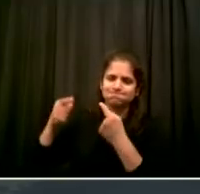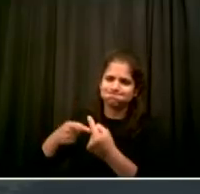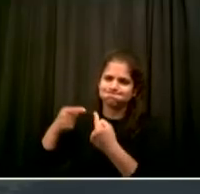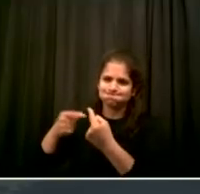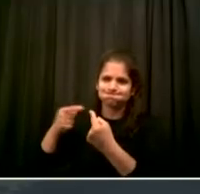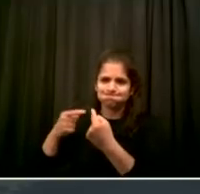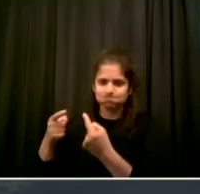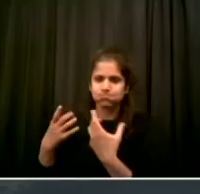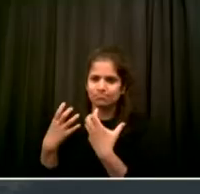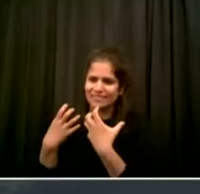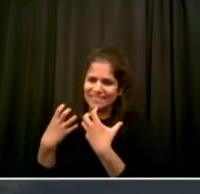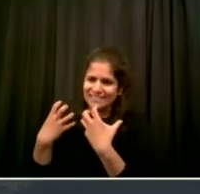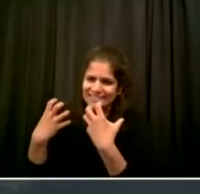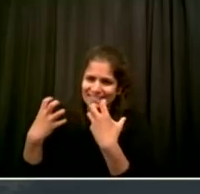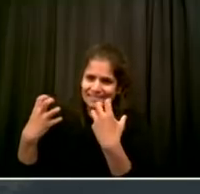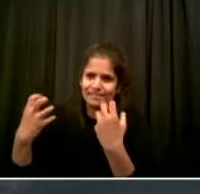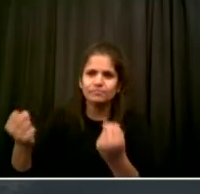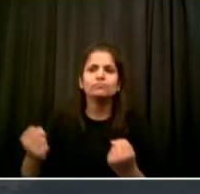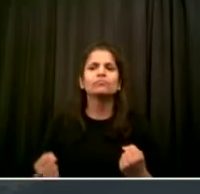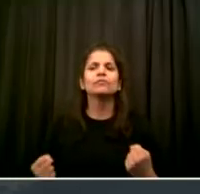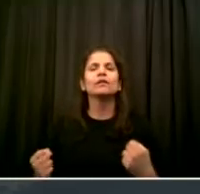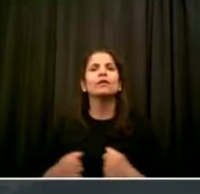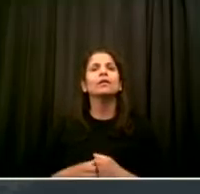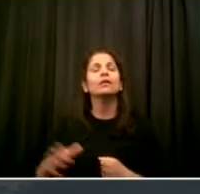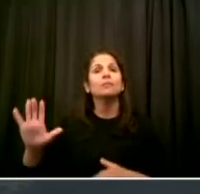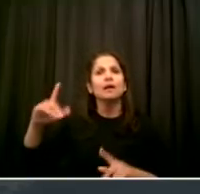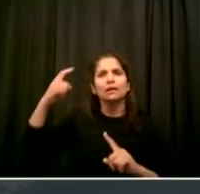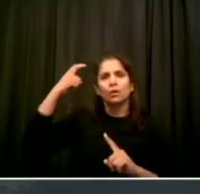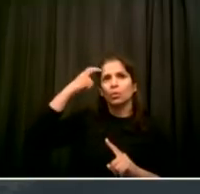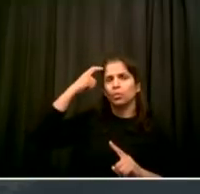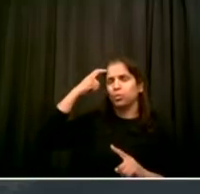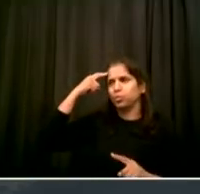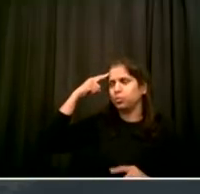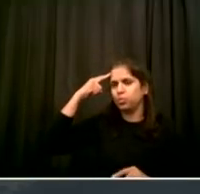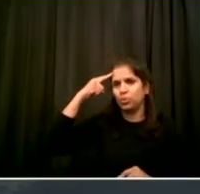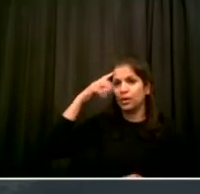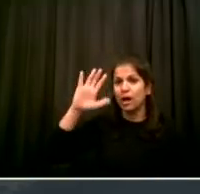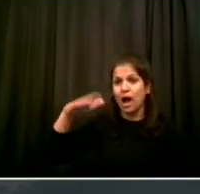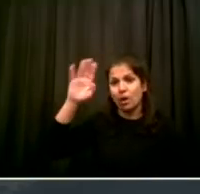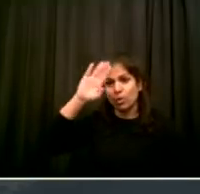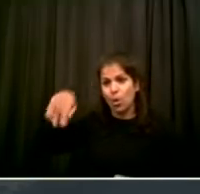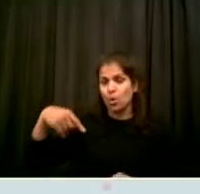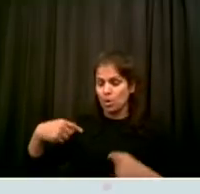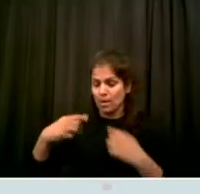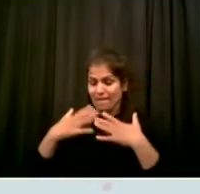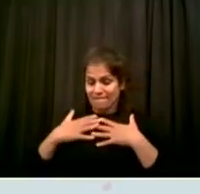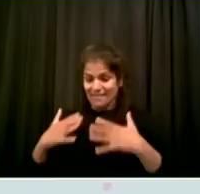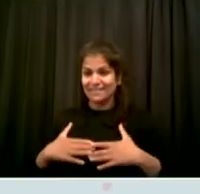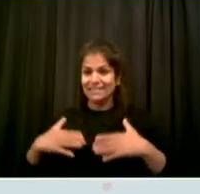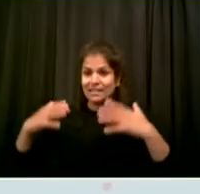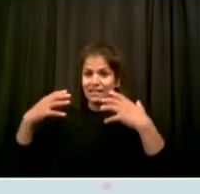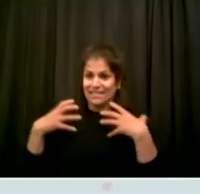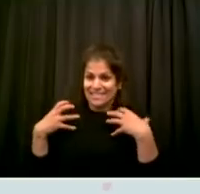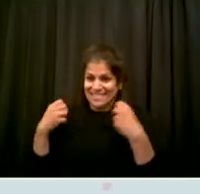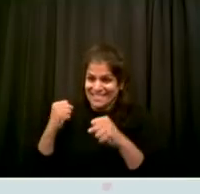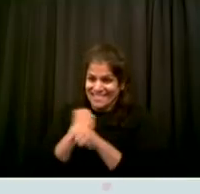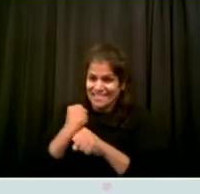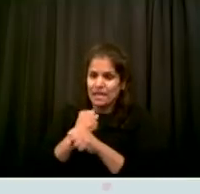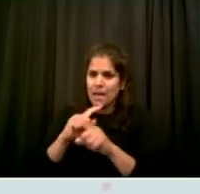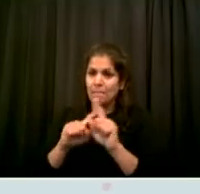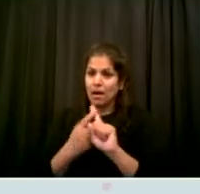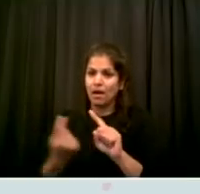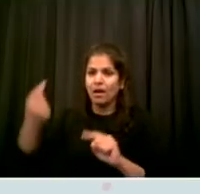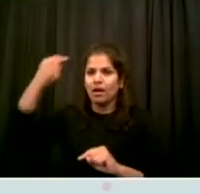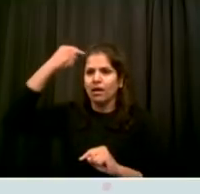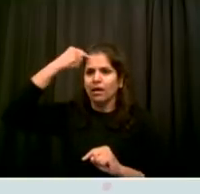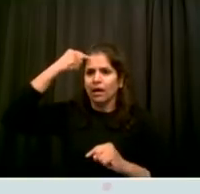health reality often escapes our view, and this is something we should not allow to happen. We know the history of this country